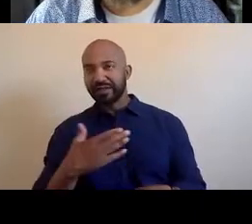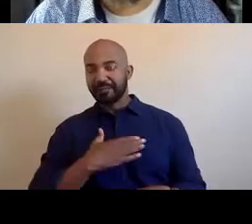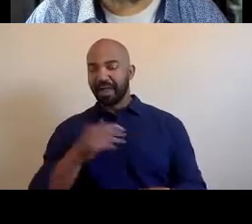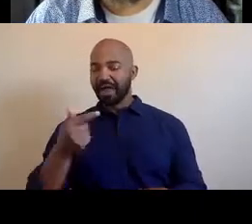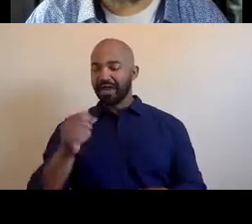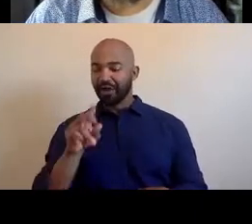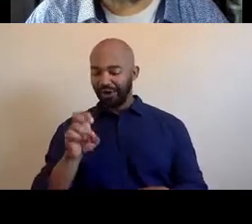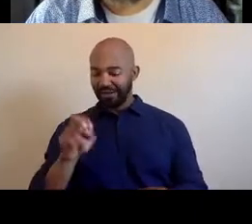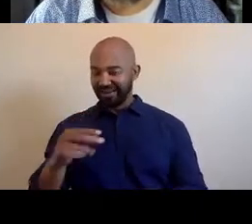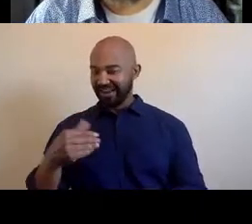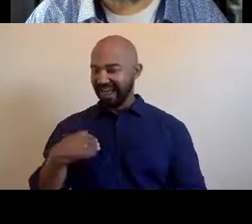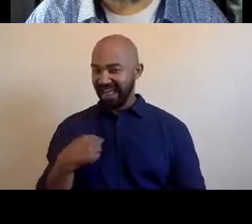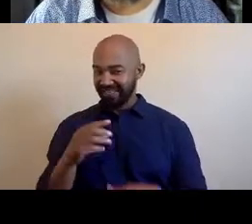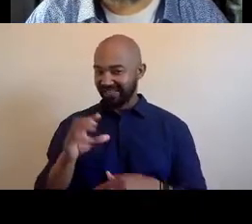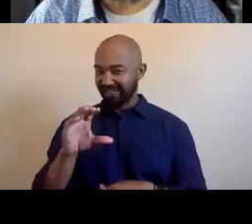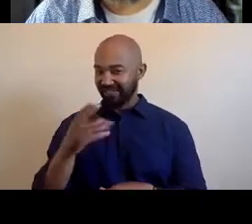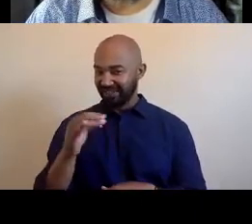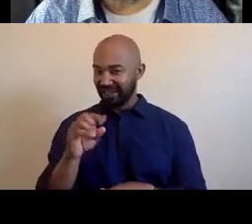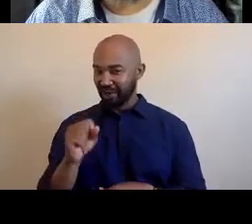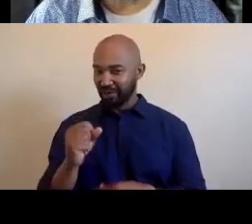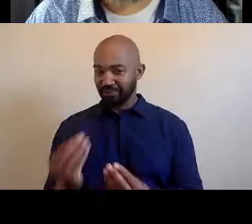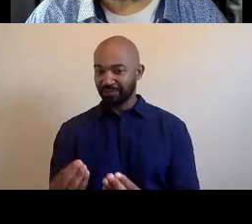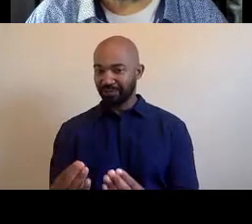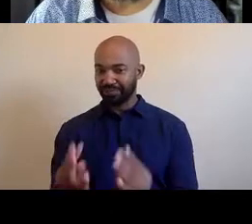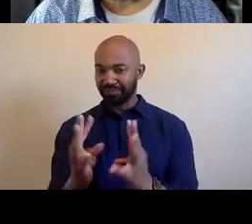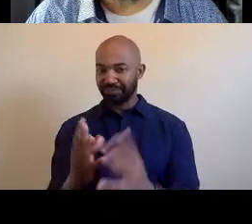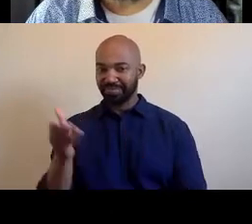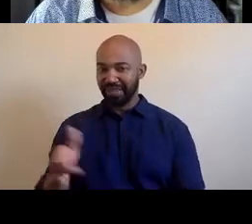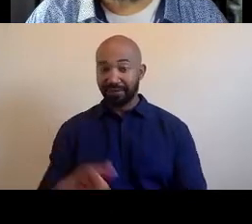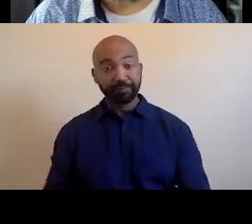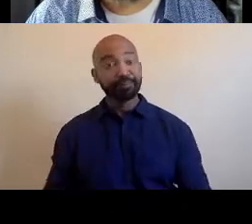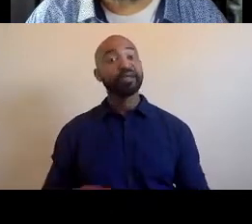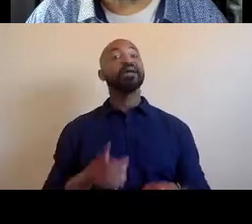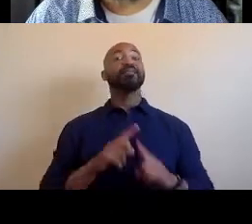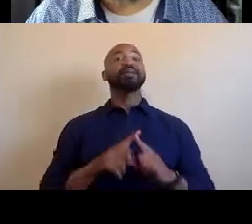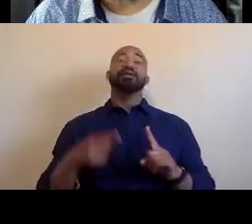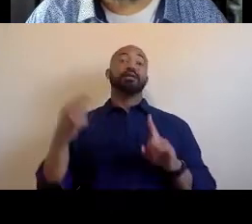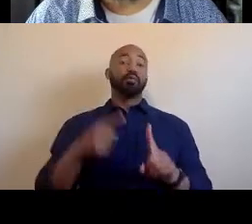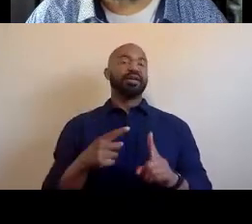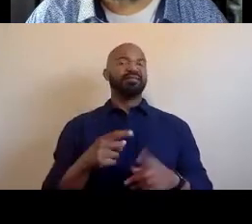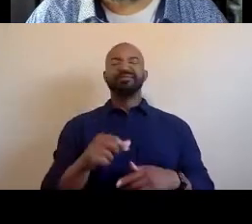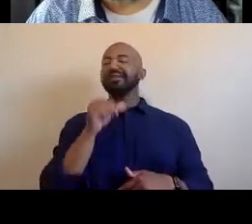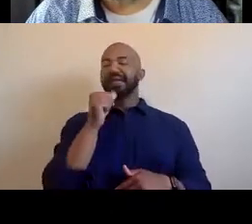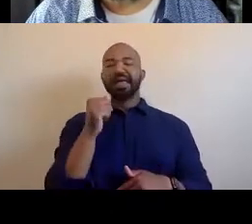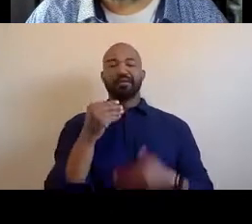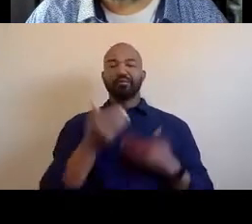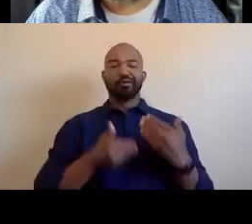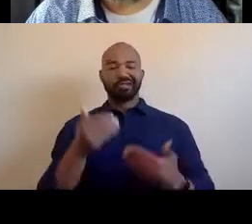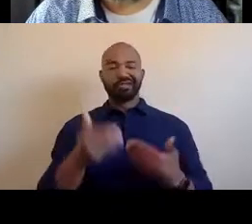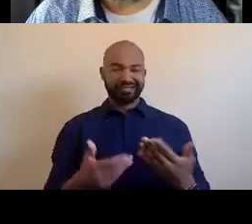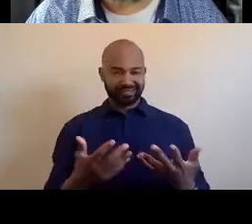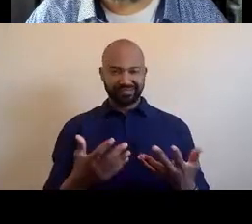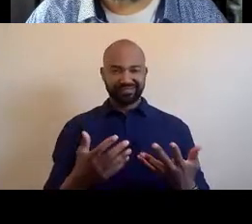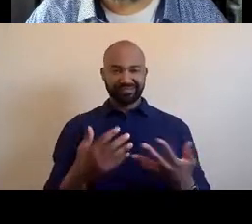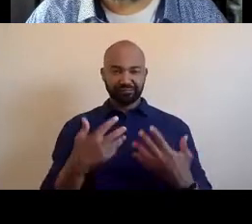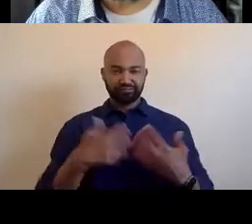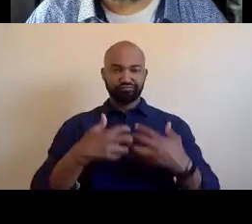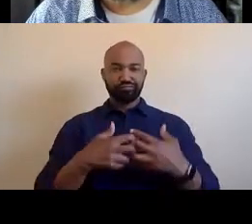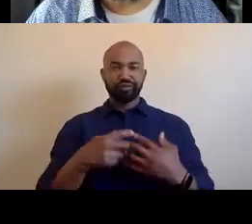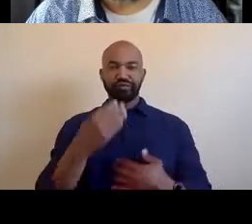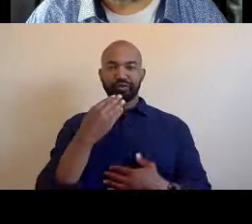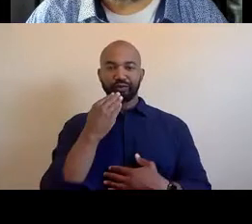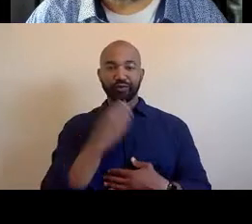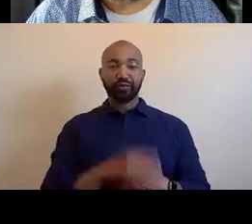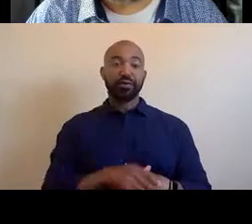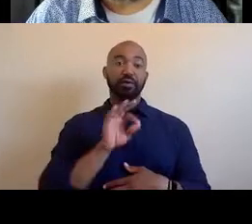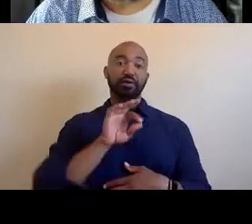focus on unprocessed food. So anything that in their natural form. Fresh and frozen are definitely